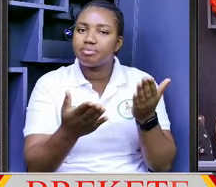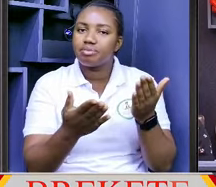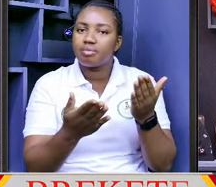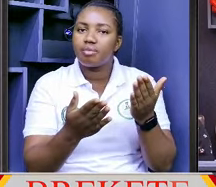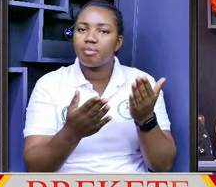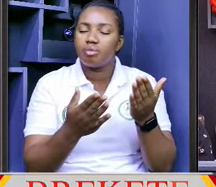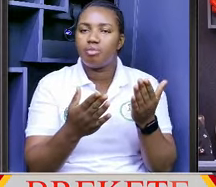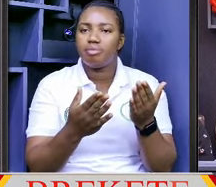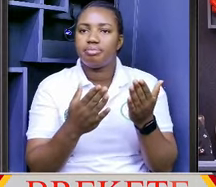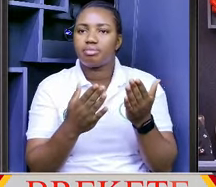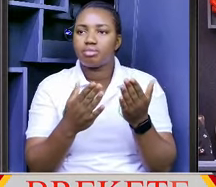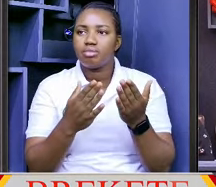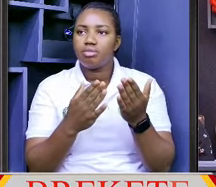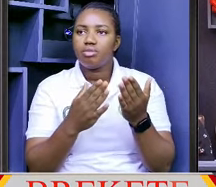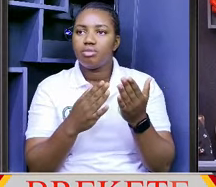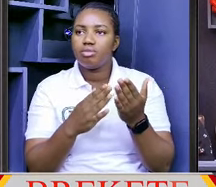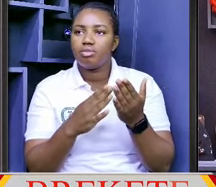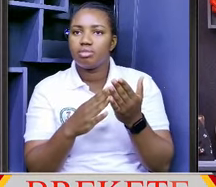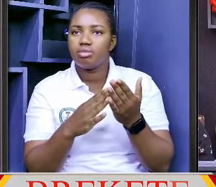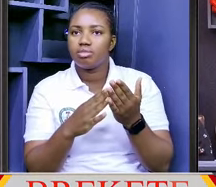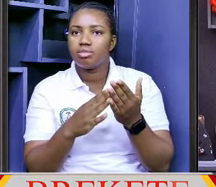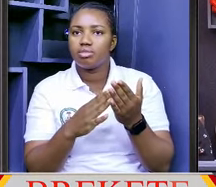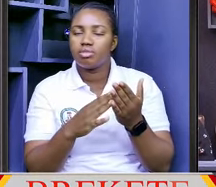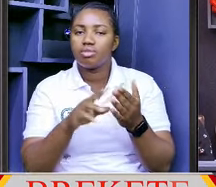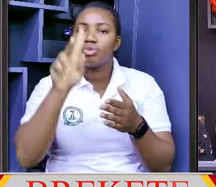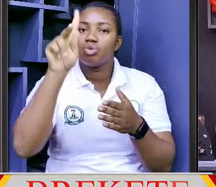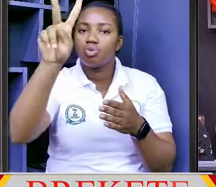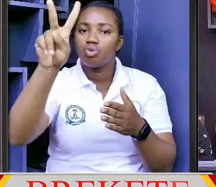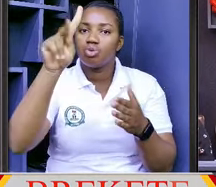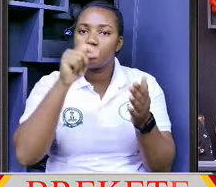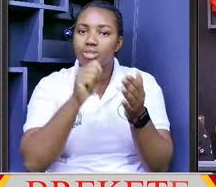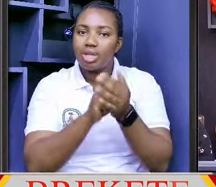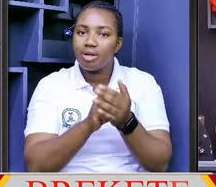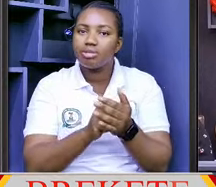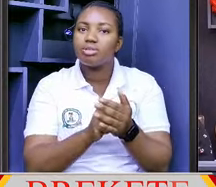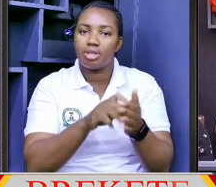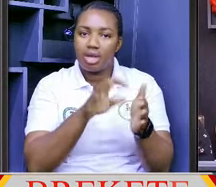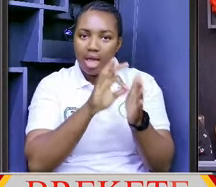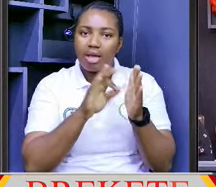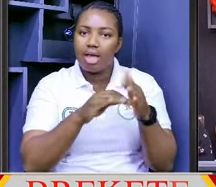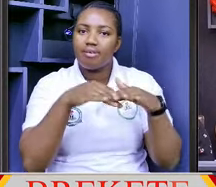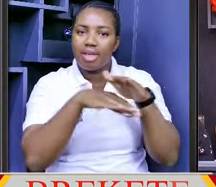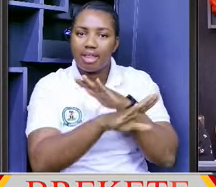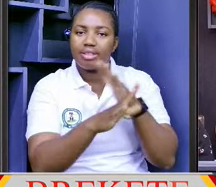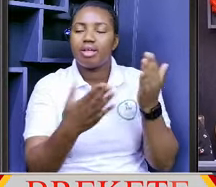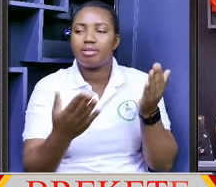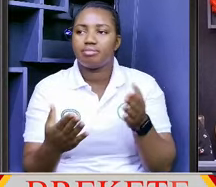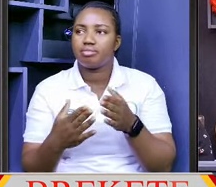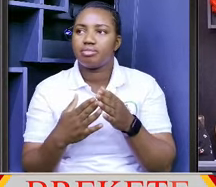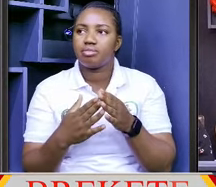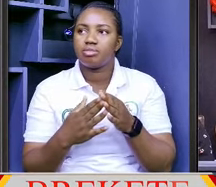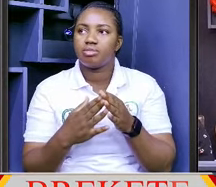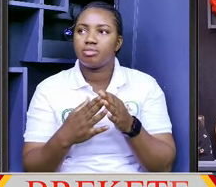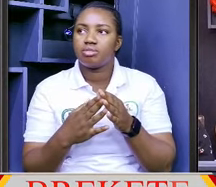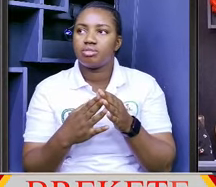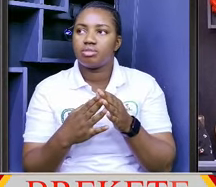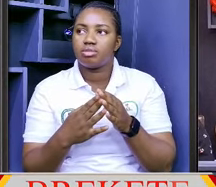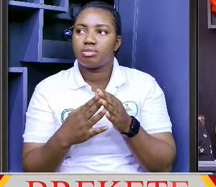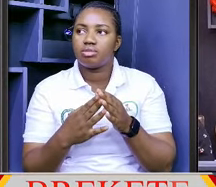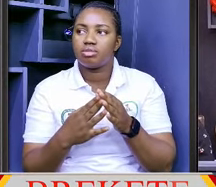Onyeka Ugu Godwin, 2,000 naira. Ifeanyi Nicodemus,